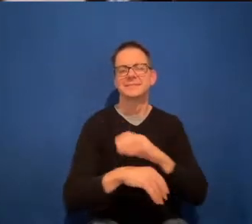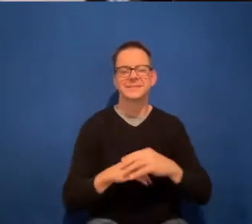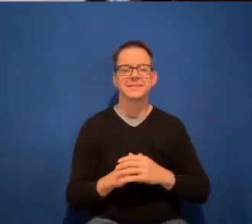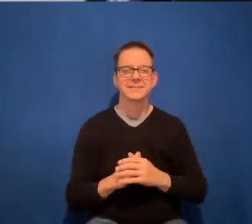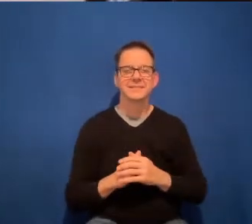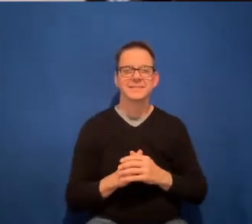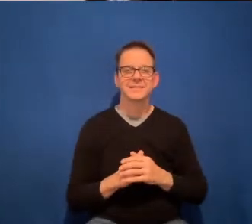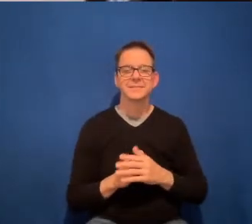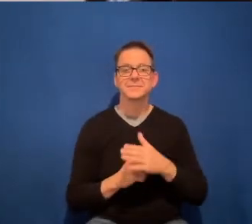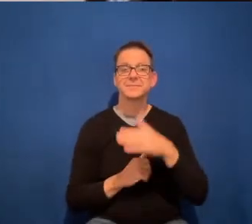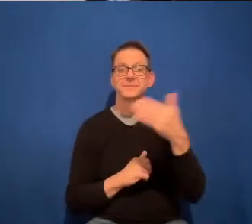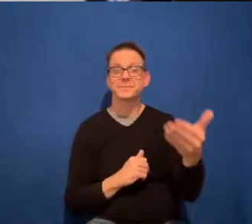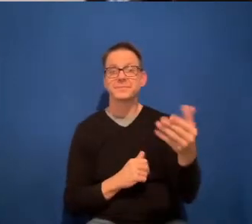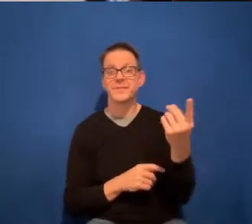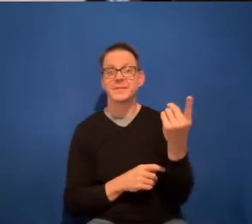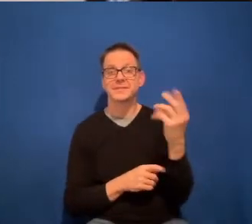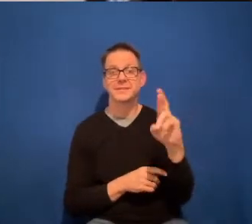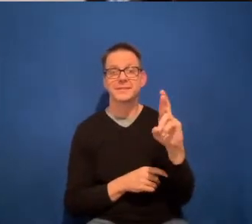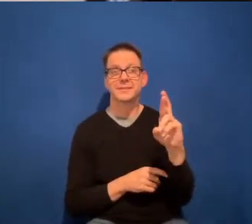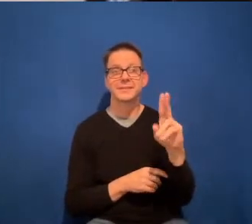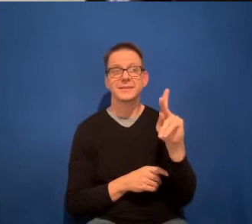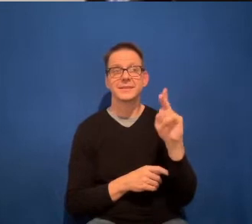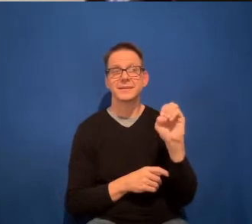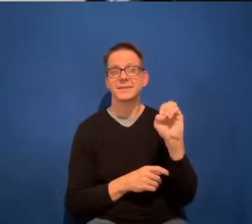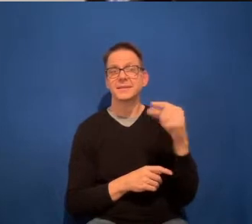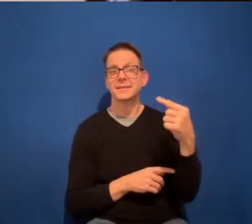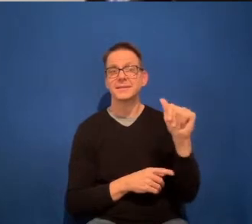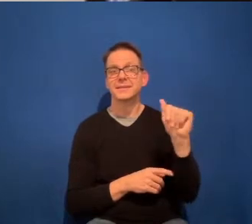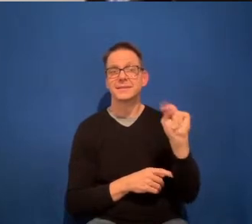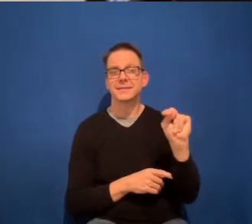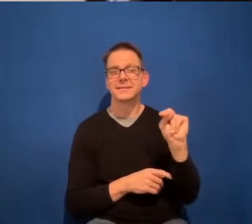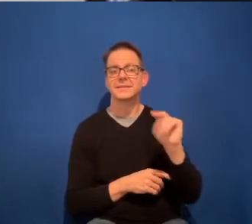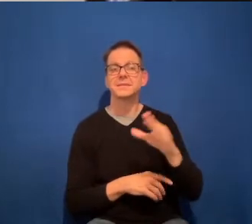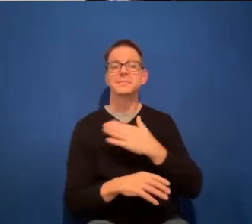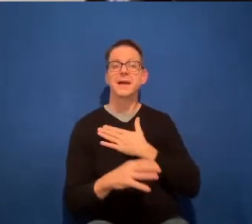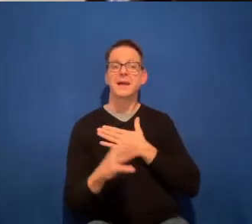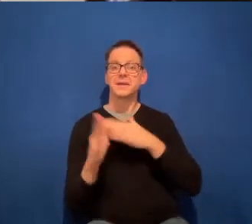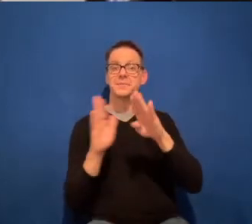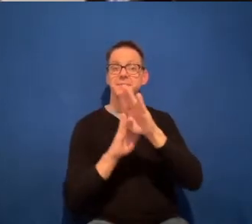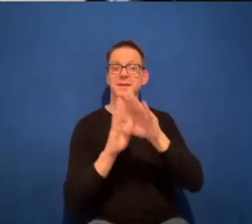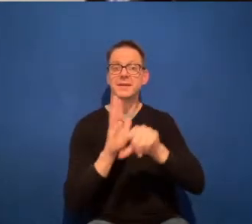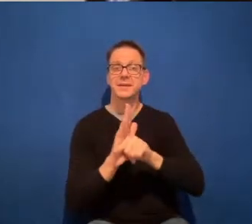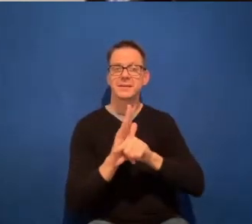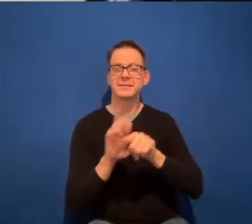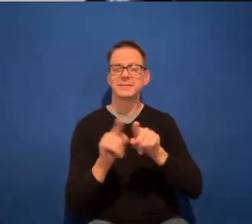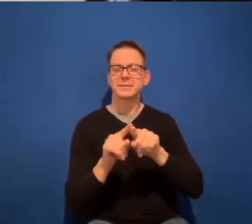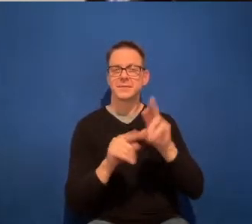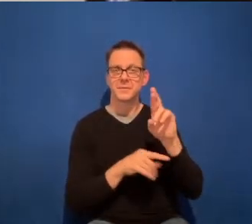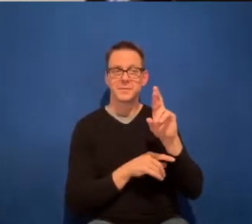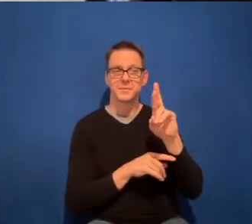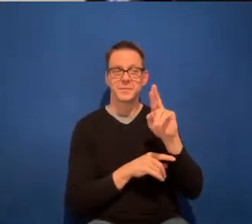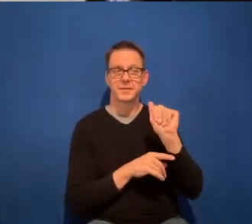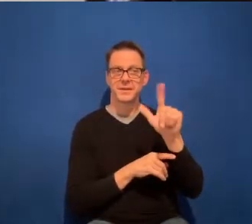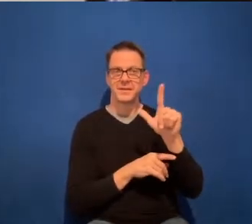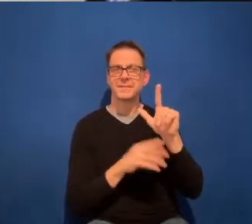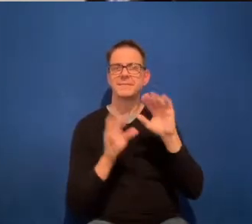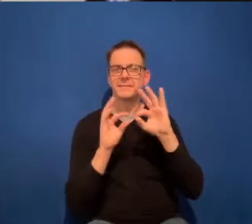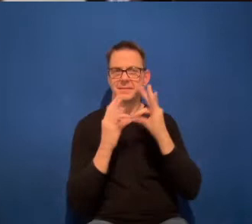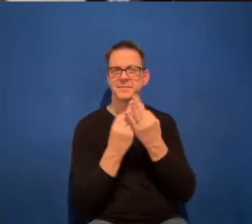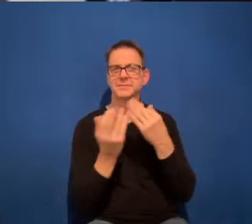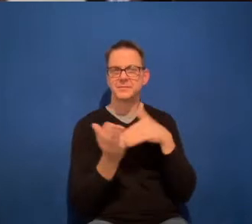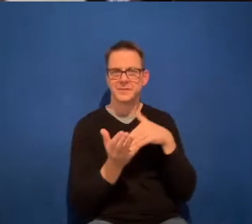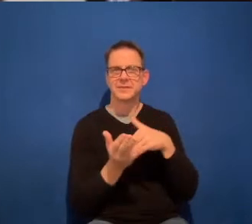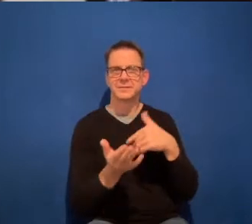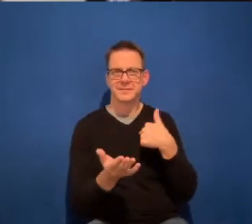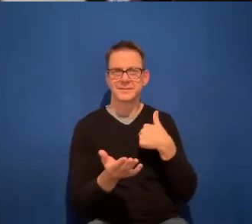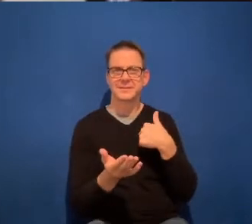So, with my background as a rural family doc, I was quite, doing virtual care was kind of like built into some of